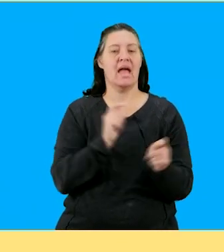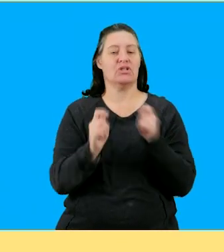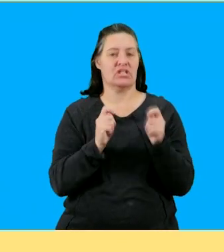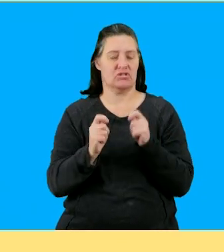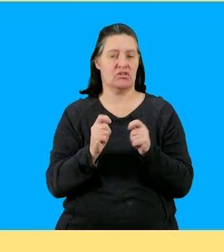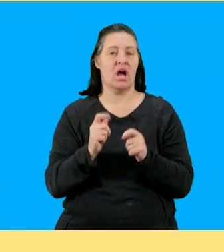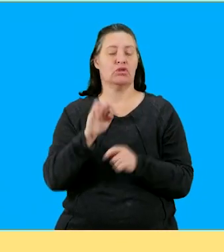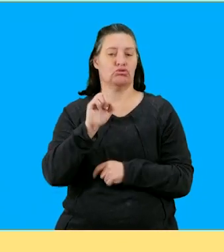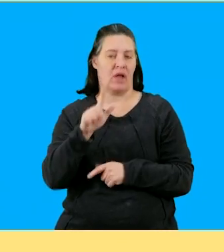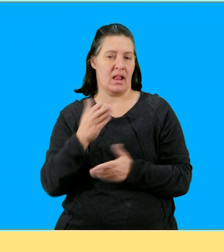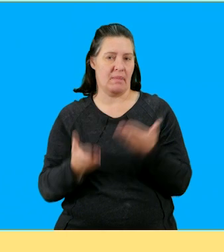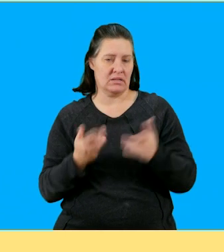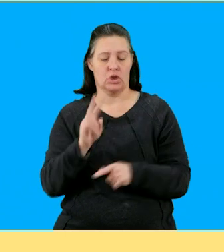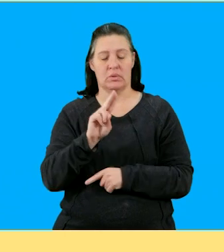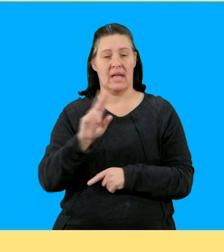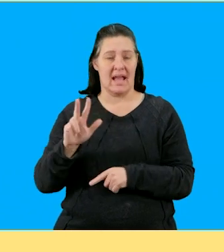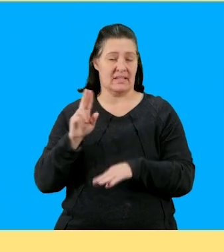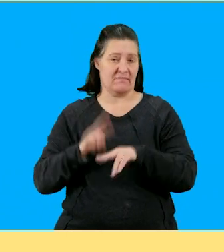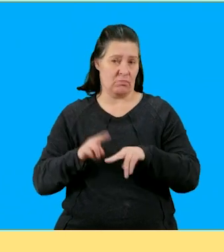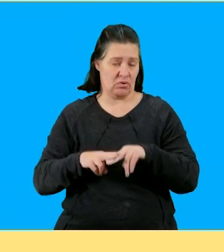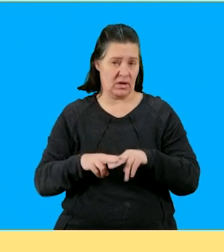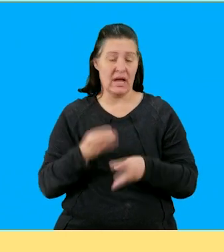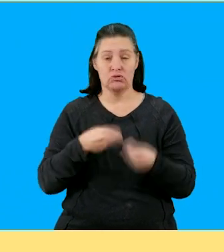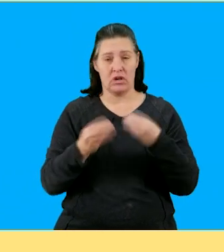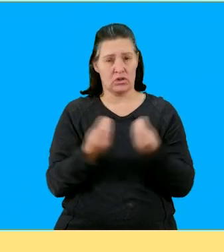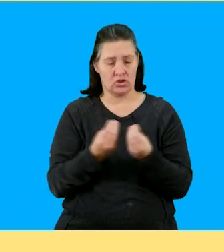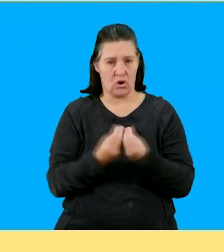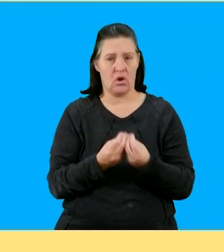on 28 February. And trading stock is